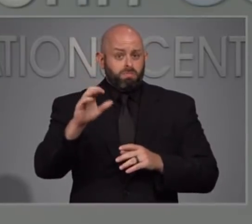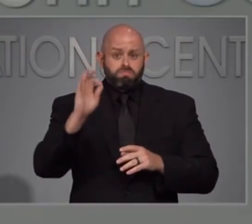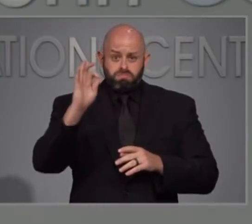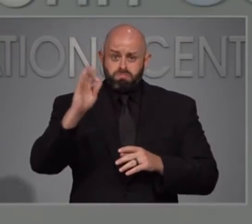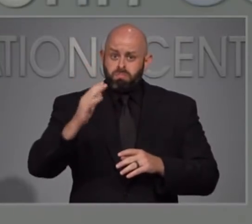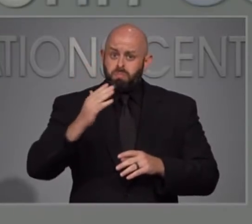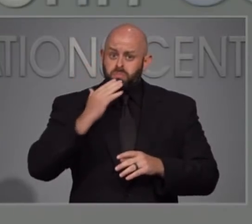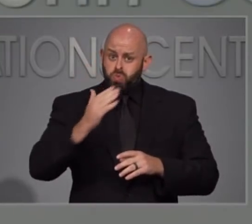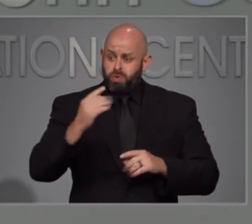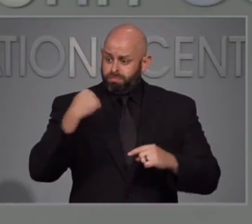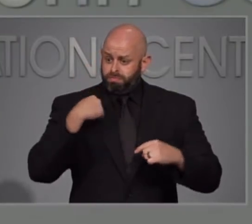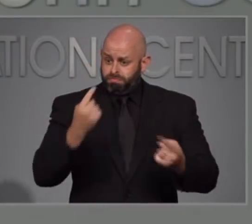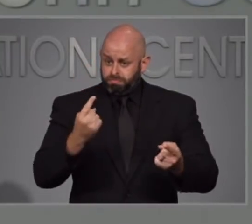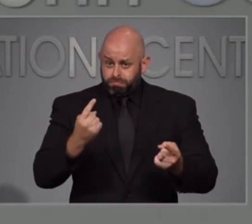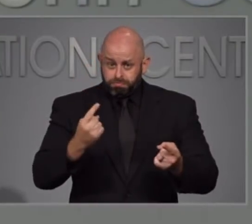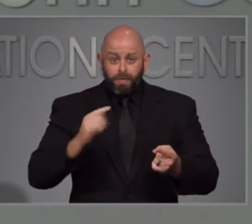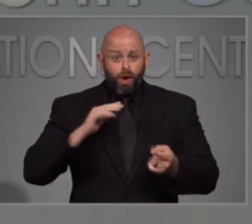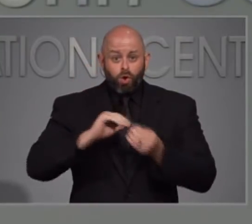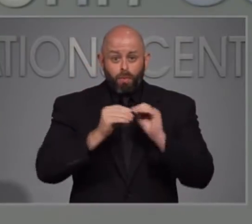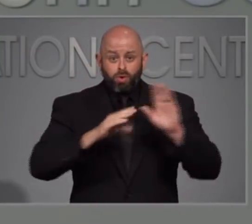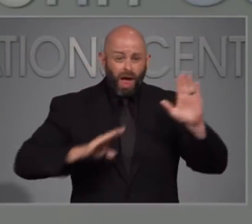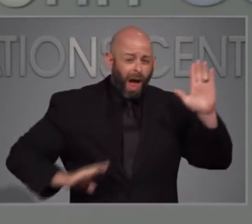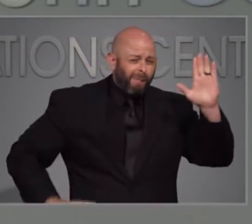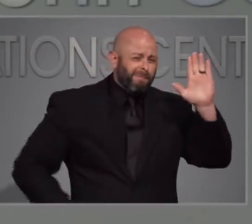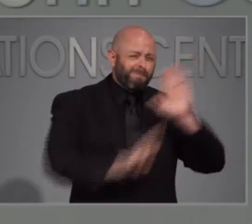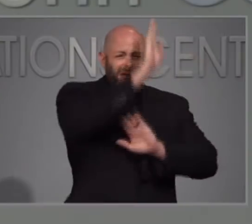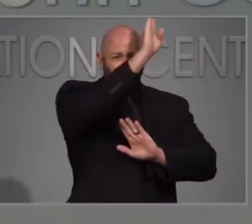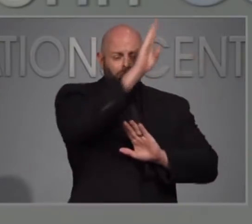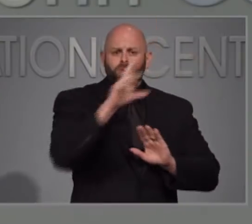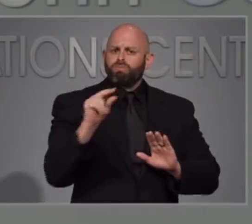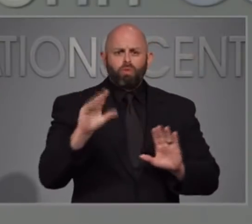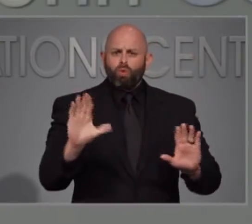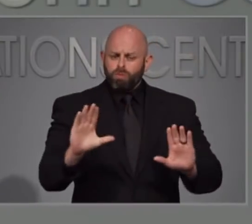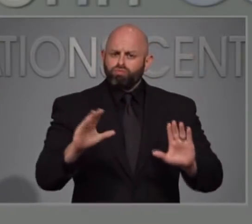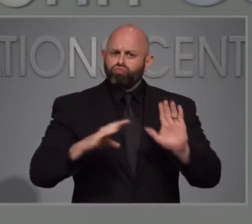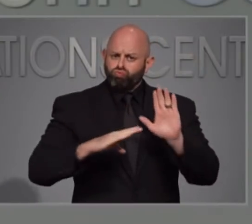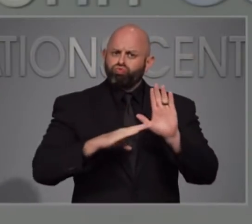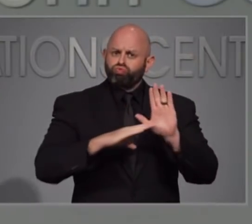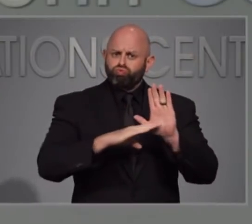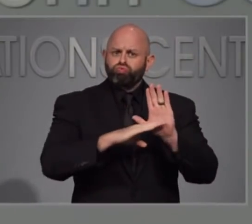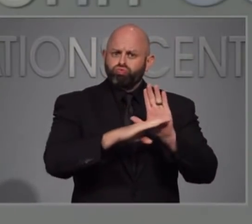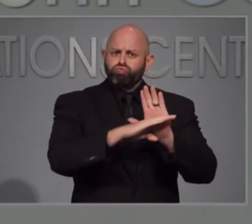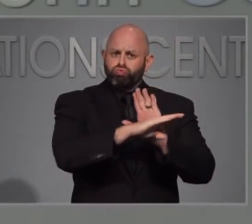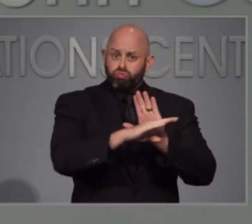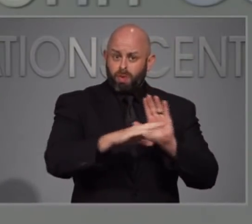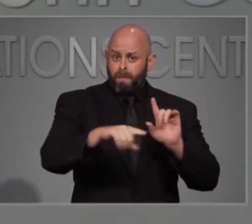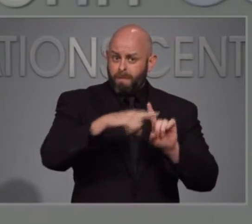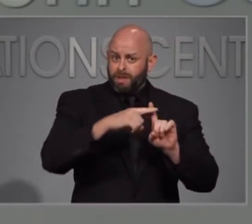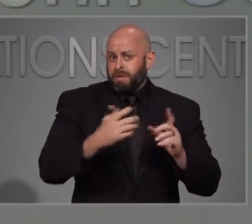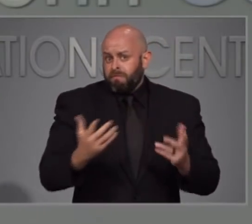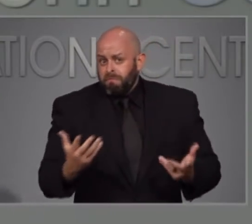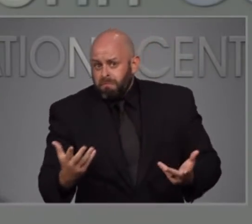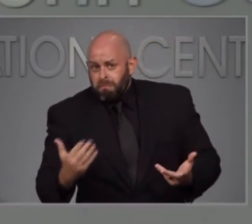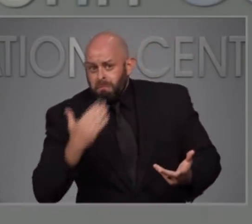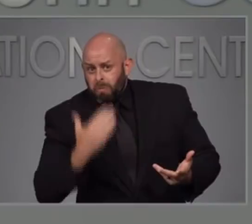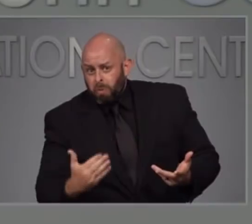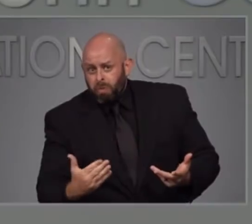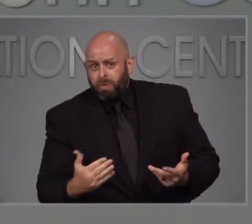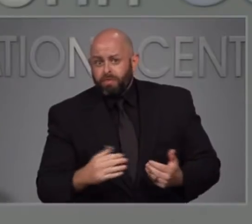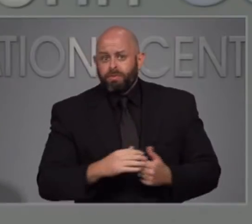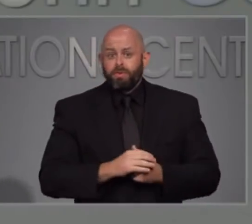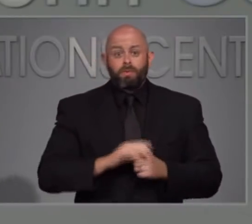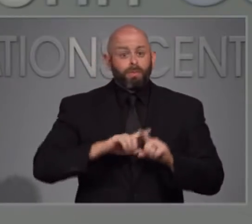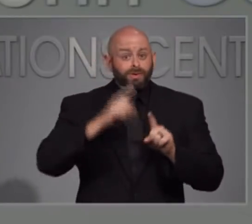in North Carolina. And that's been a positive thing. But seeing these numbers go up like they are